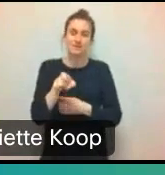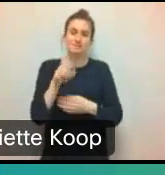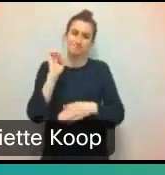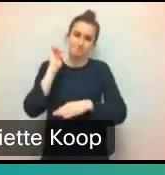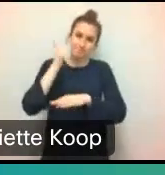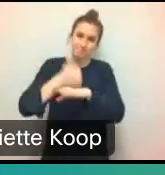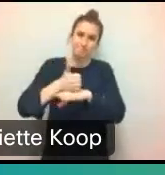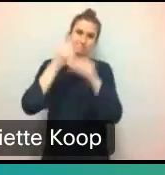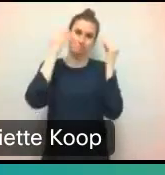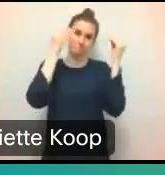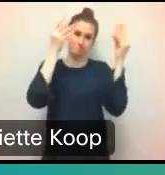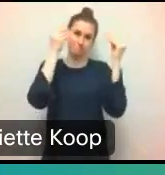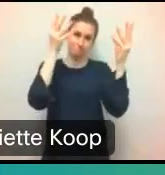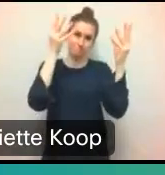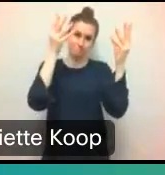information, and that